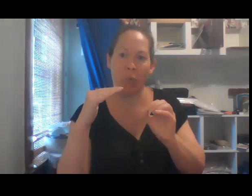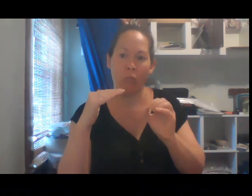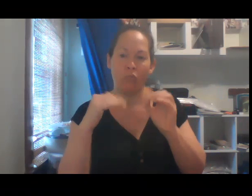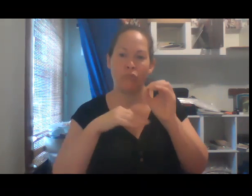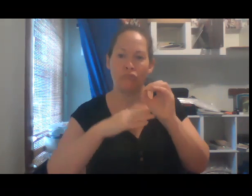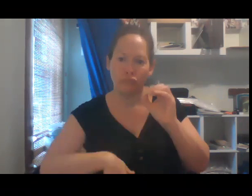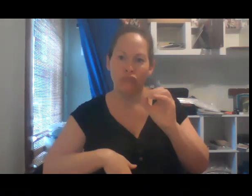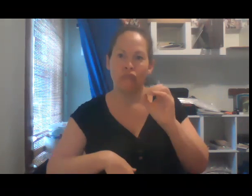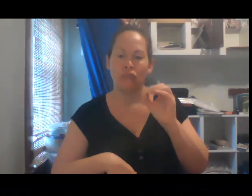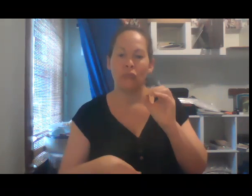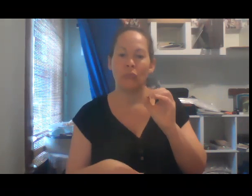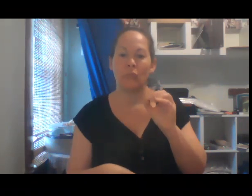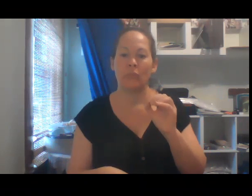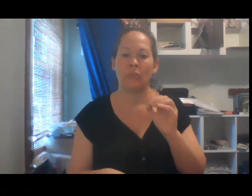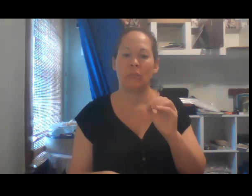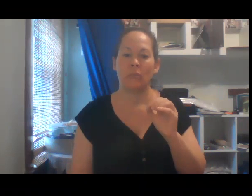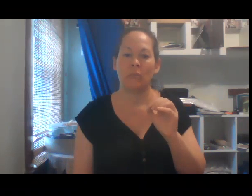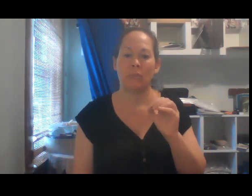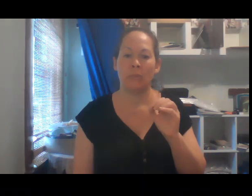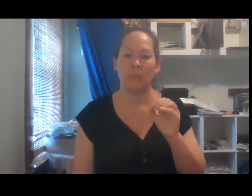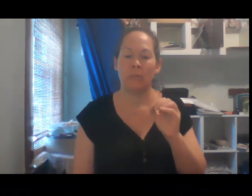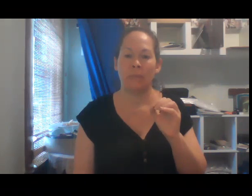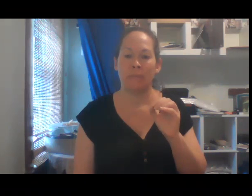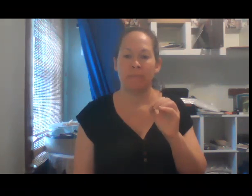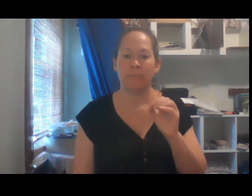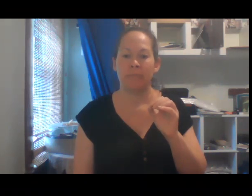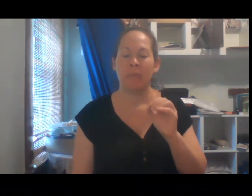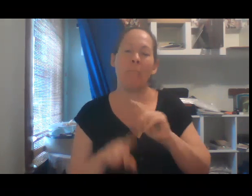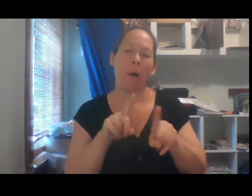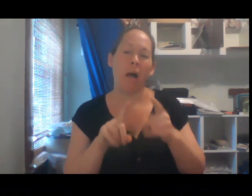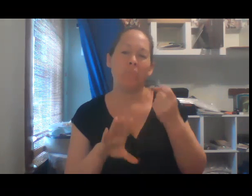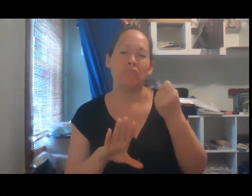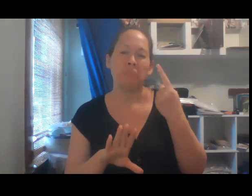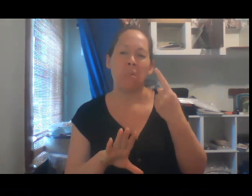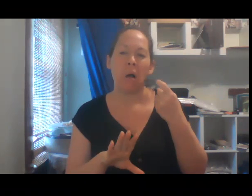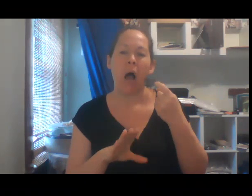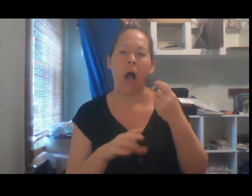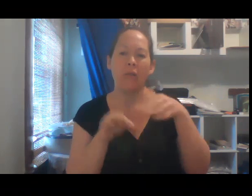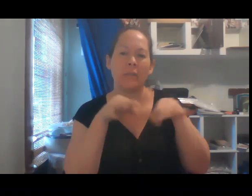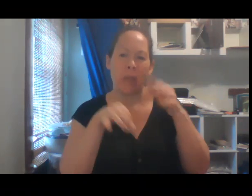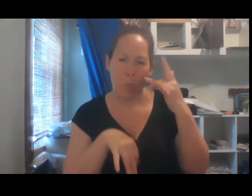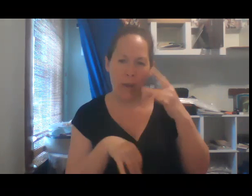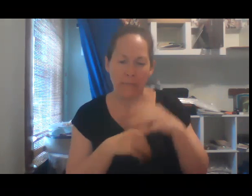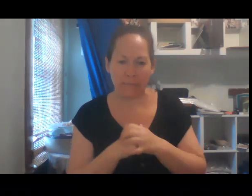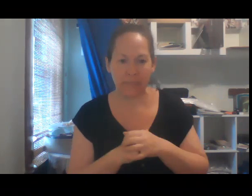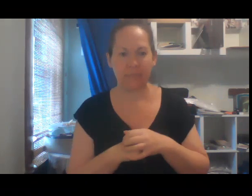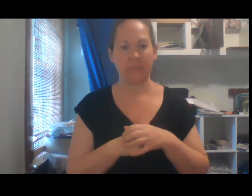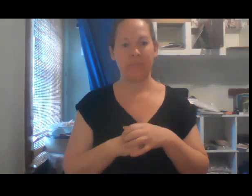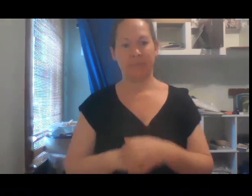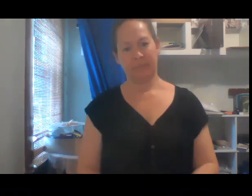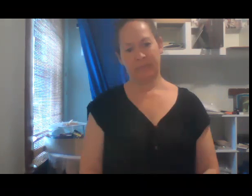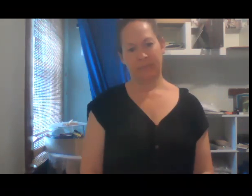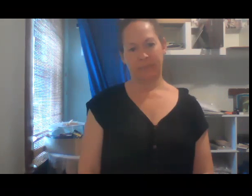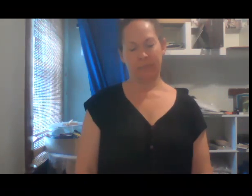But I wasn't going to do anything to enforce that. And here's why. Remember, this is the ln of